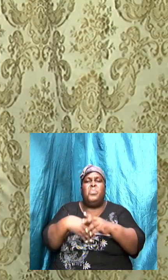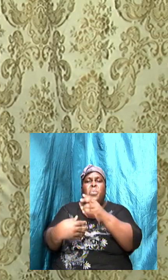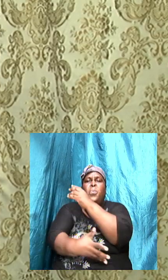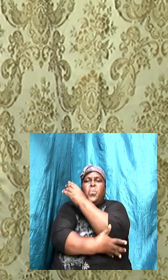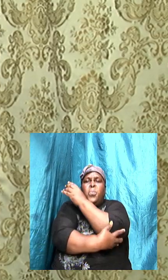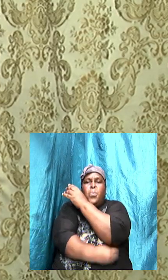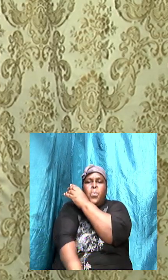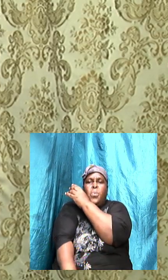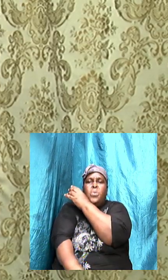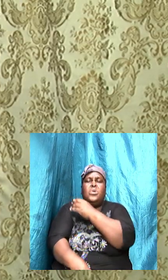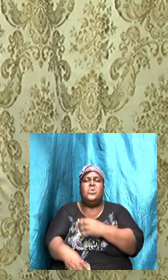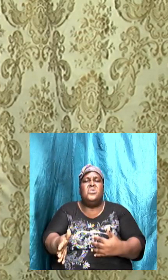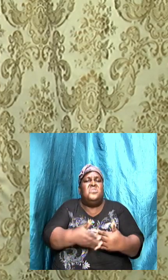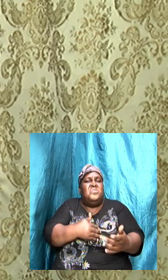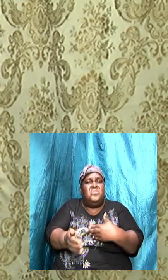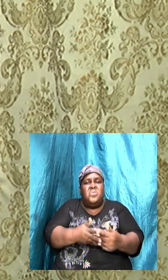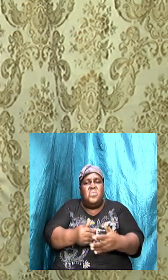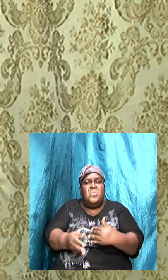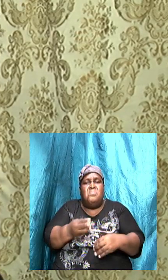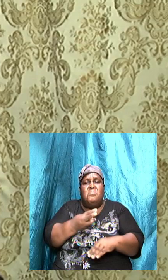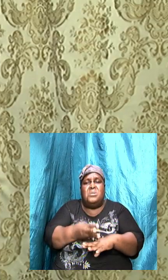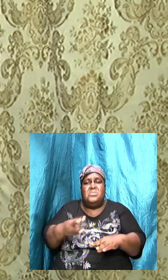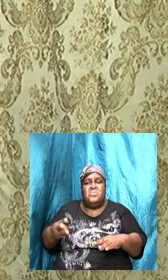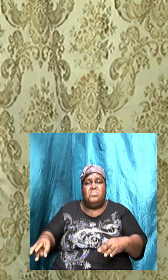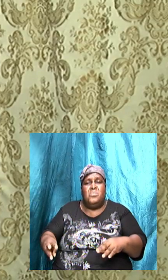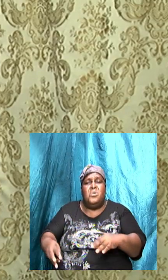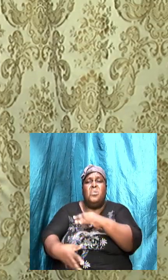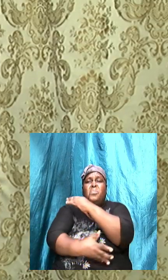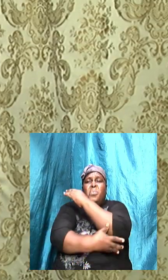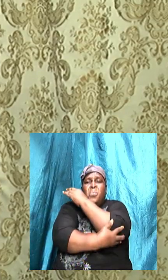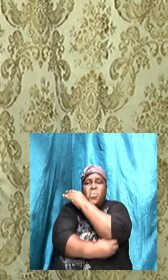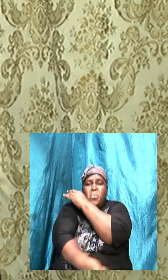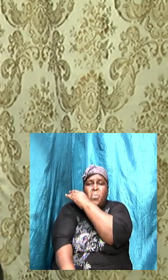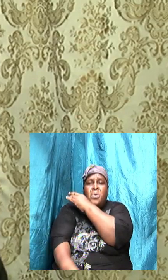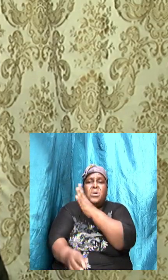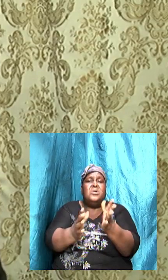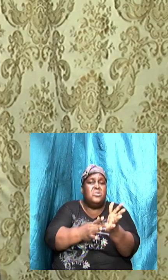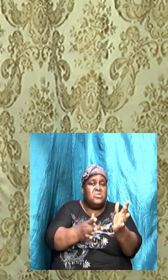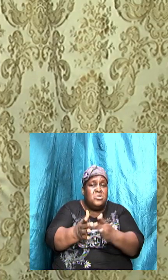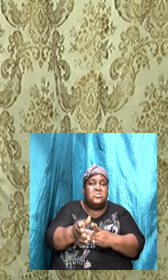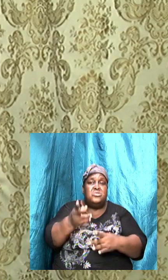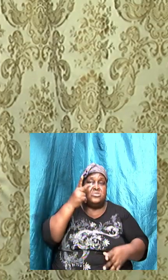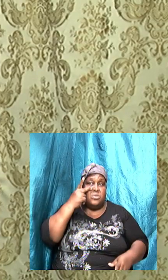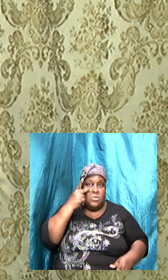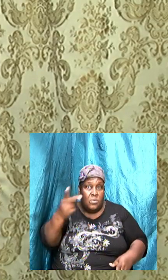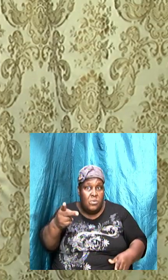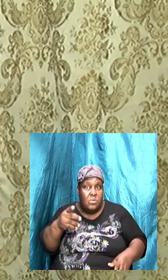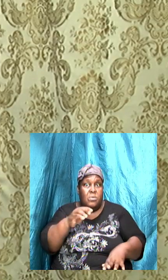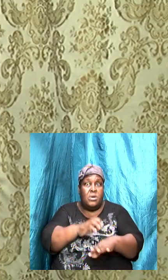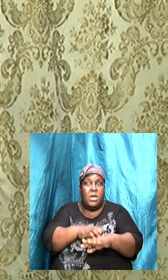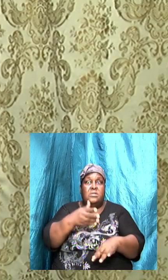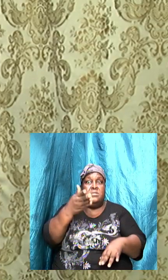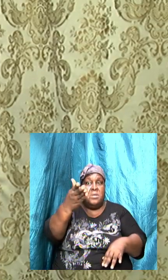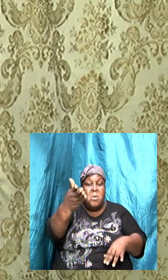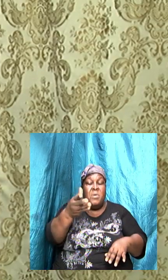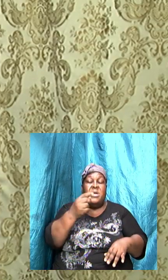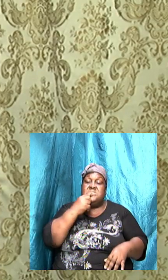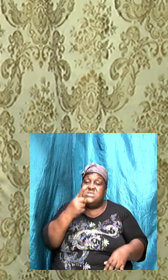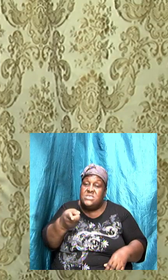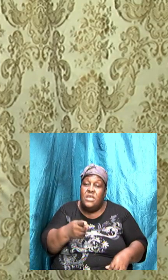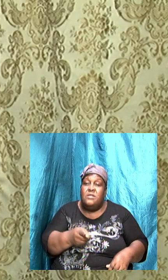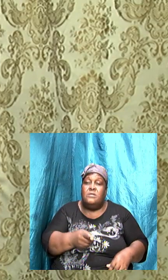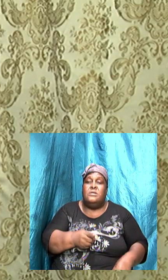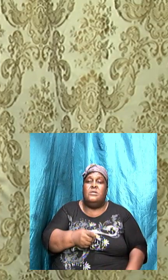although physically, materially, they were poor, Jesus looked at them and said to